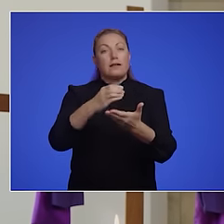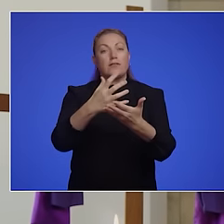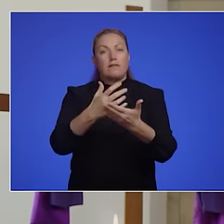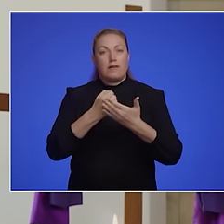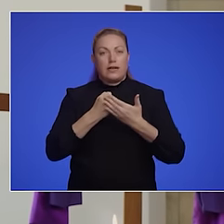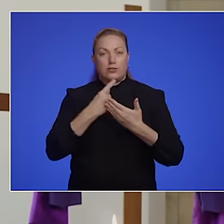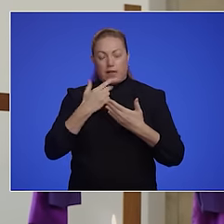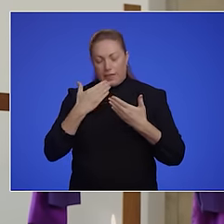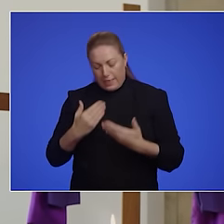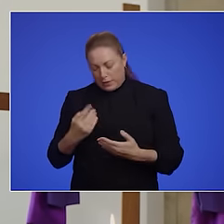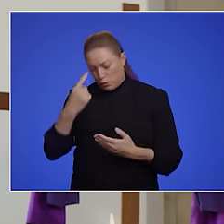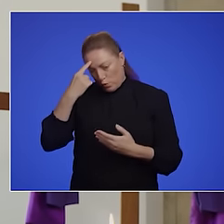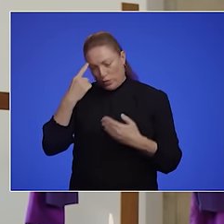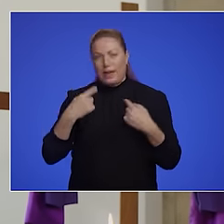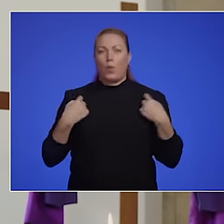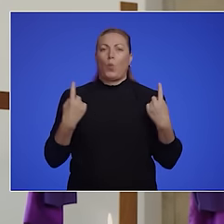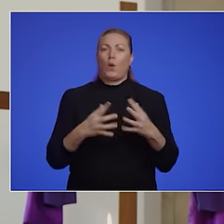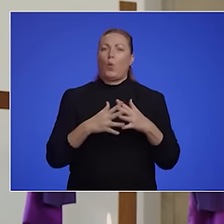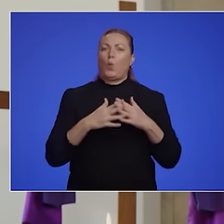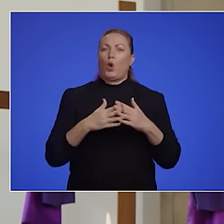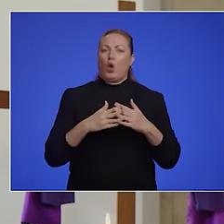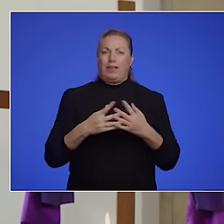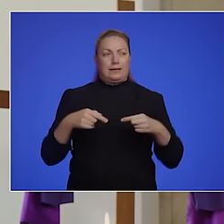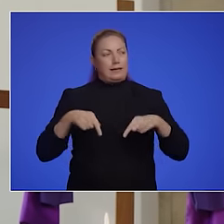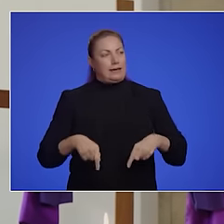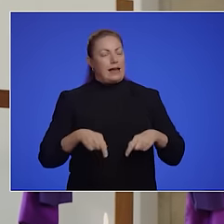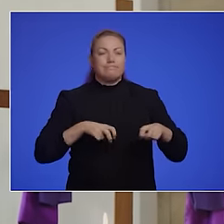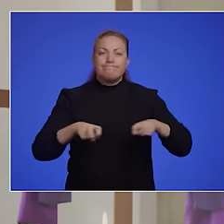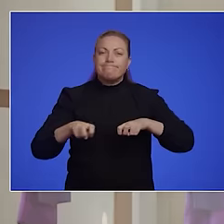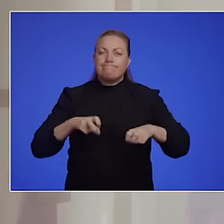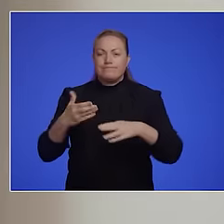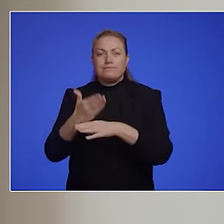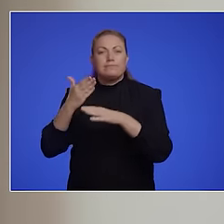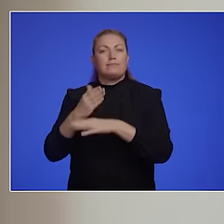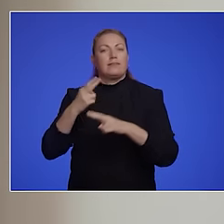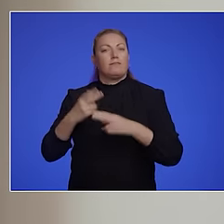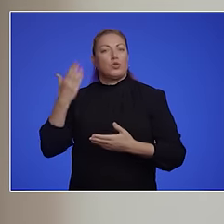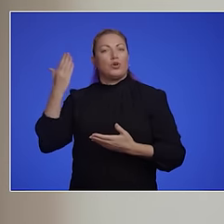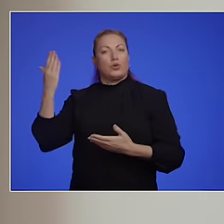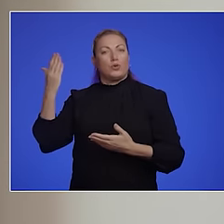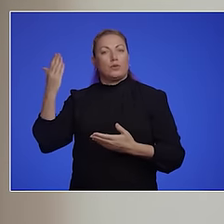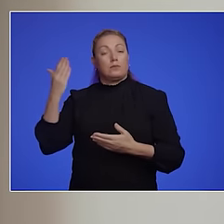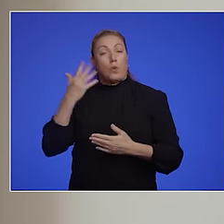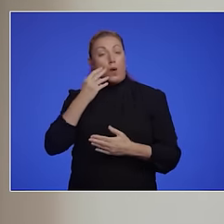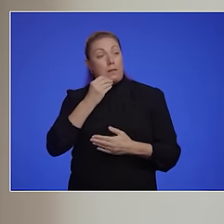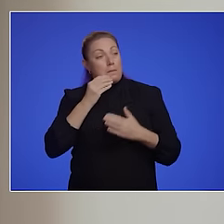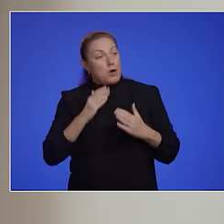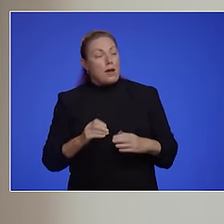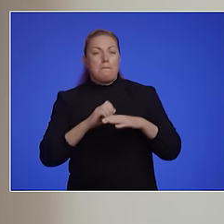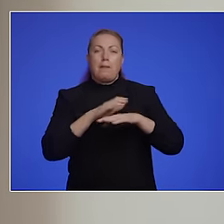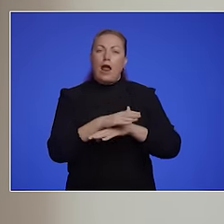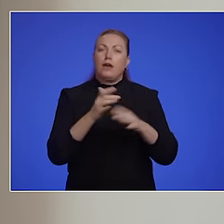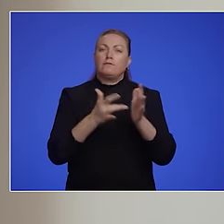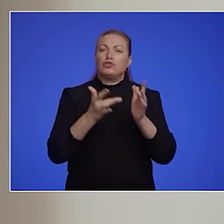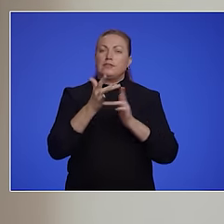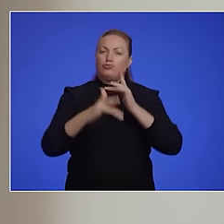Giving thanks that you have held us worthy to be in your presence And minister to you Humbly we pray that partaking of the body and blood